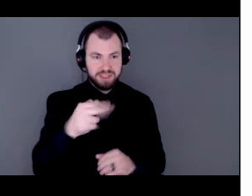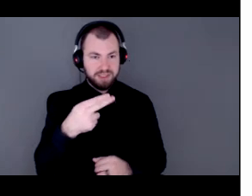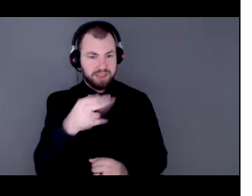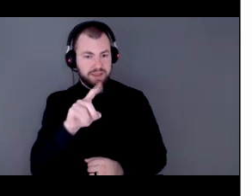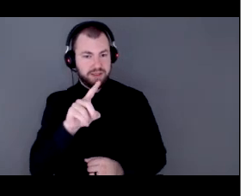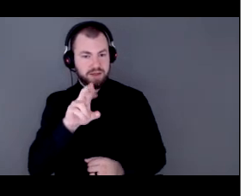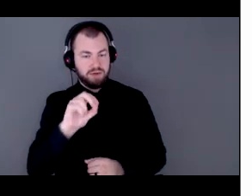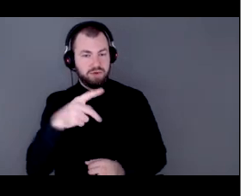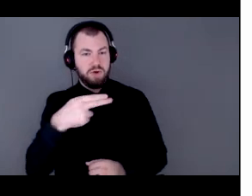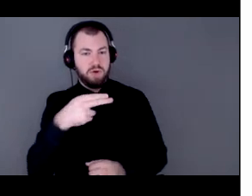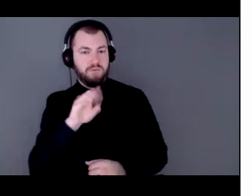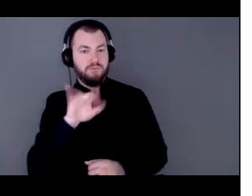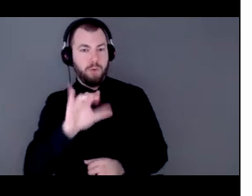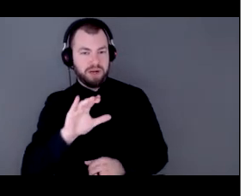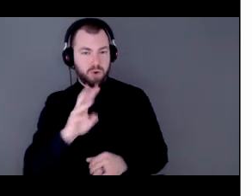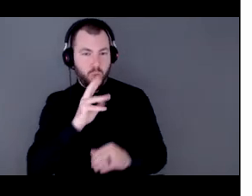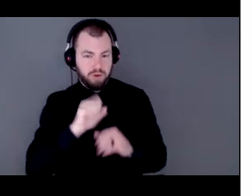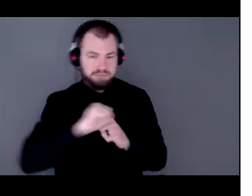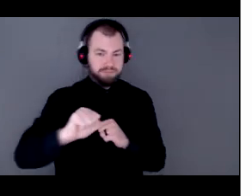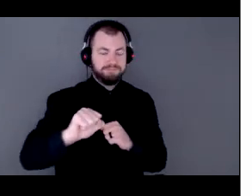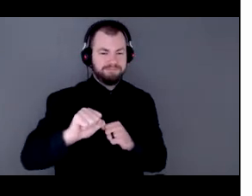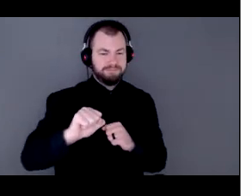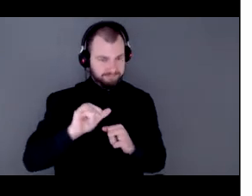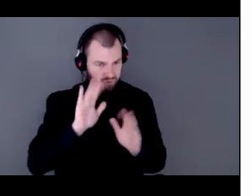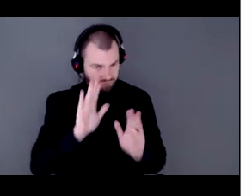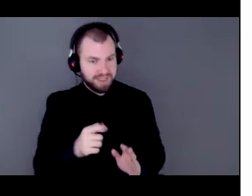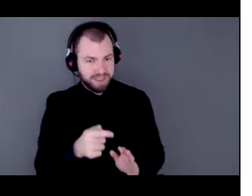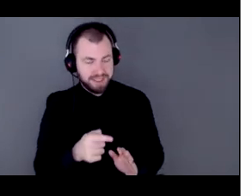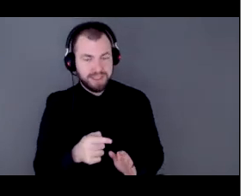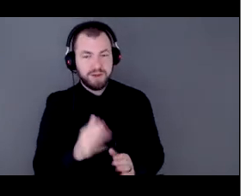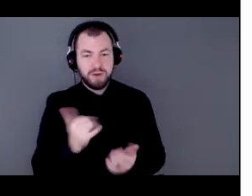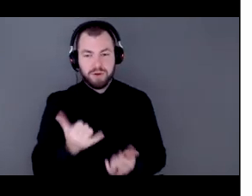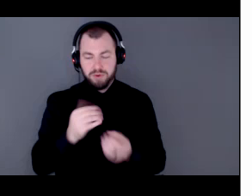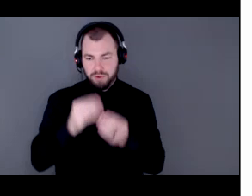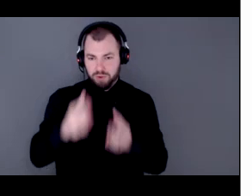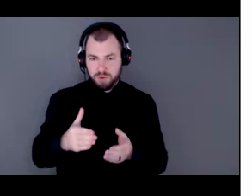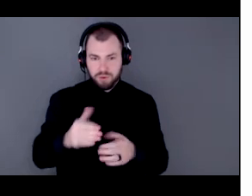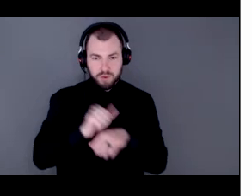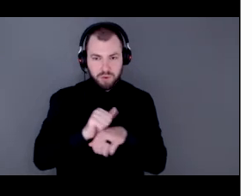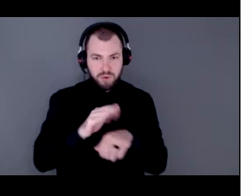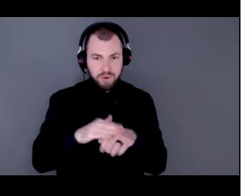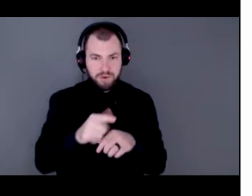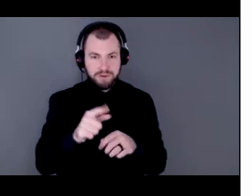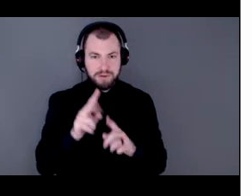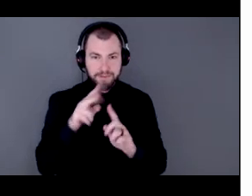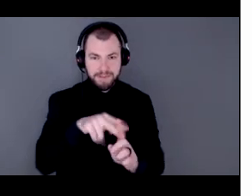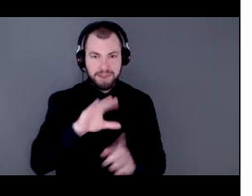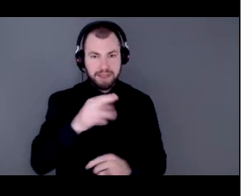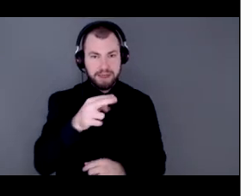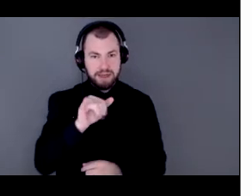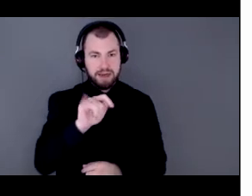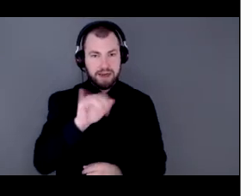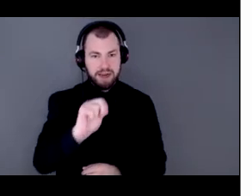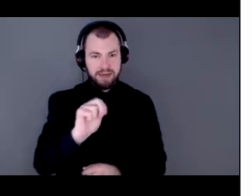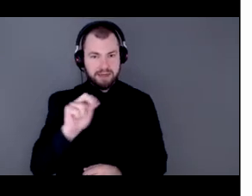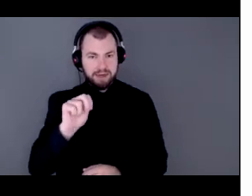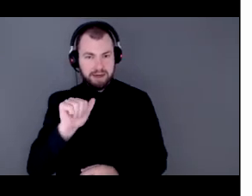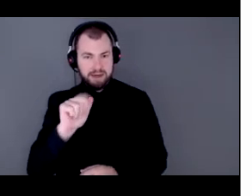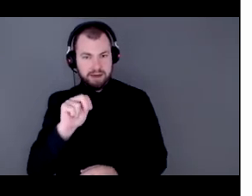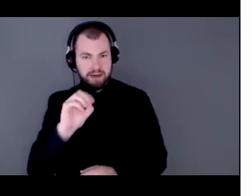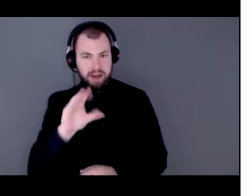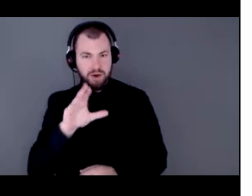recently, our student is working on the application of chitin nanocrystals and nanocellulose as a biorenewable polymer for